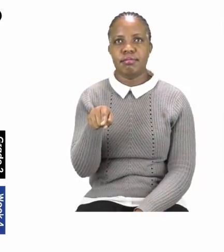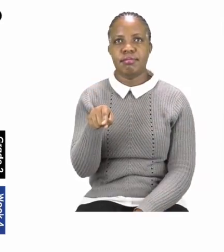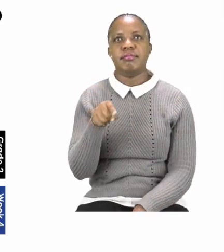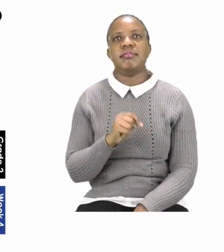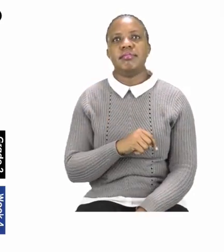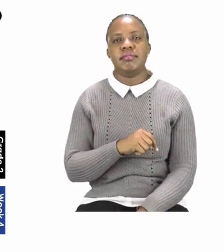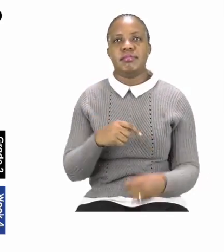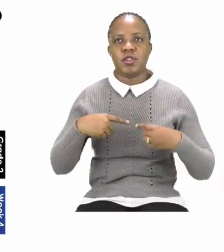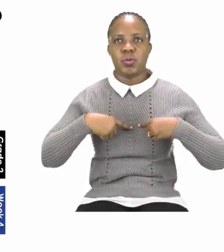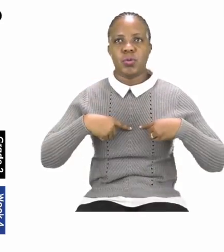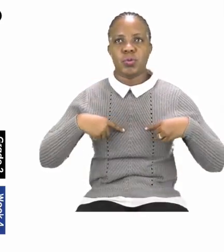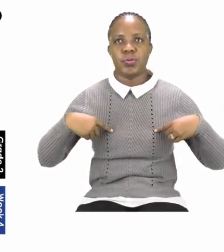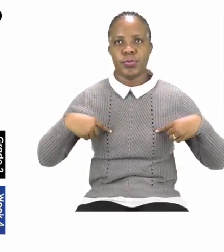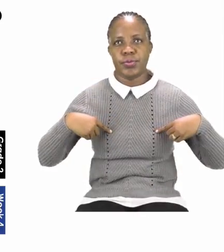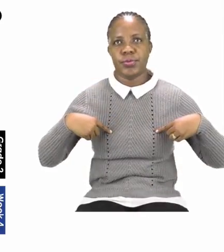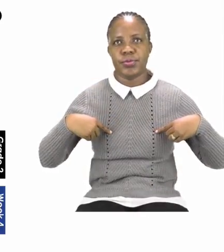we,